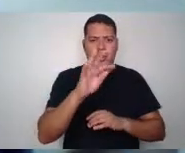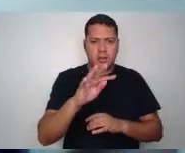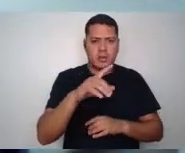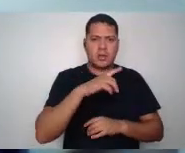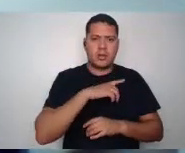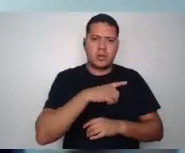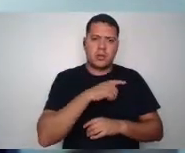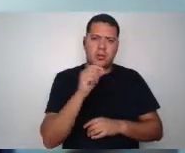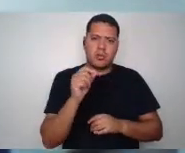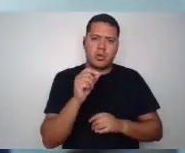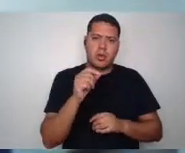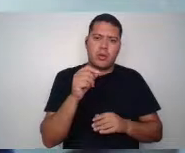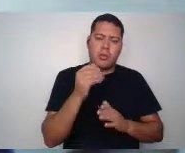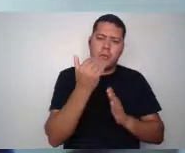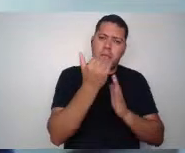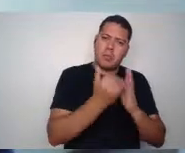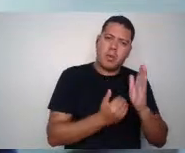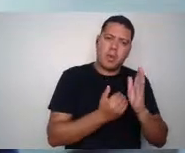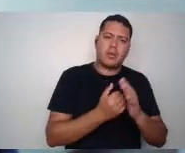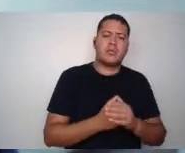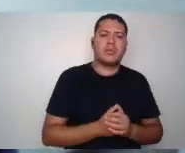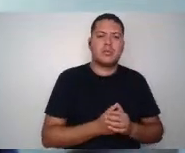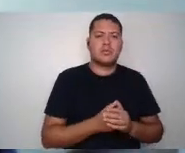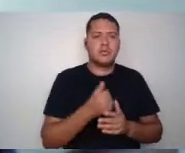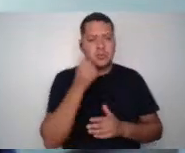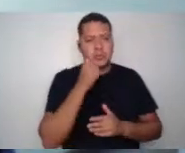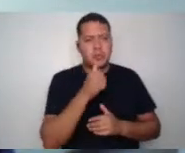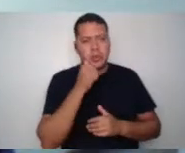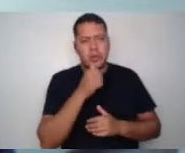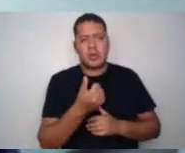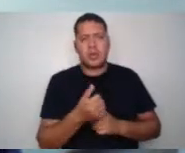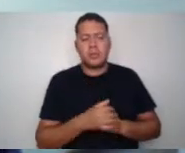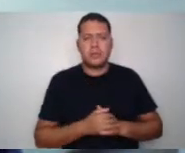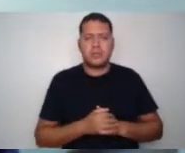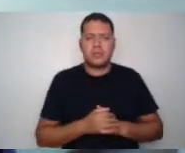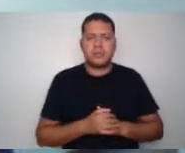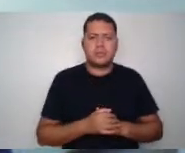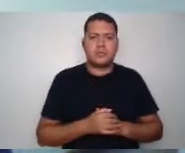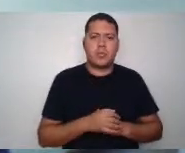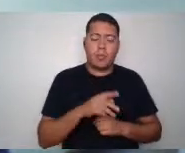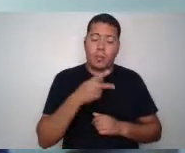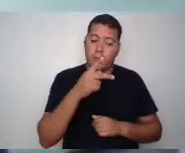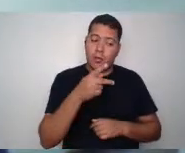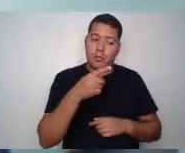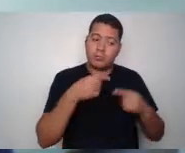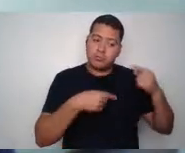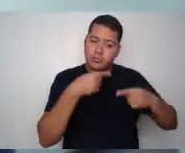and which in the judiciary system are in a minority.